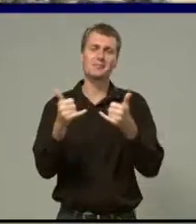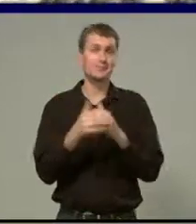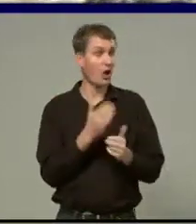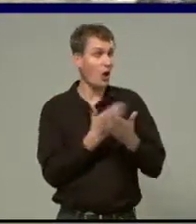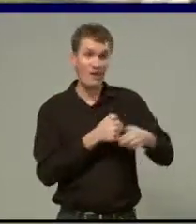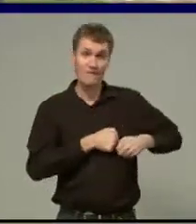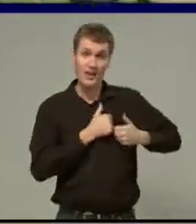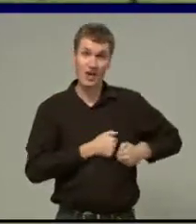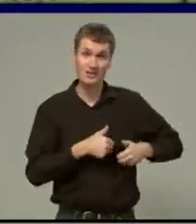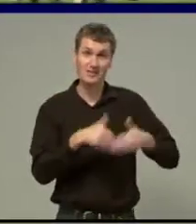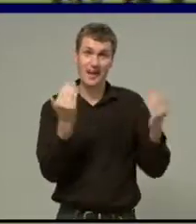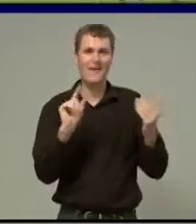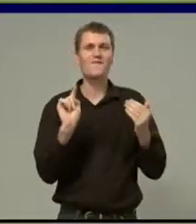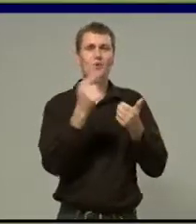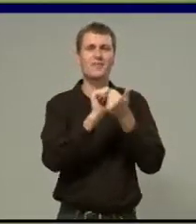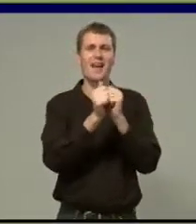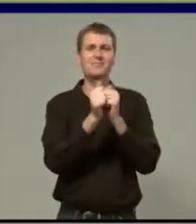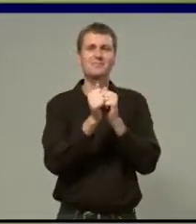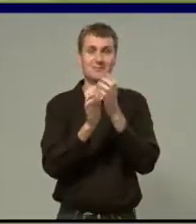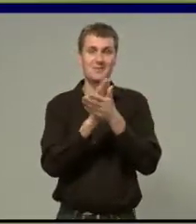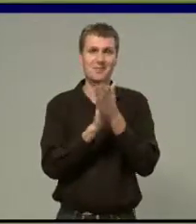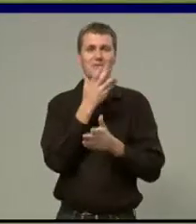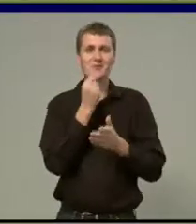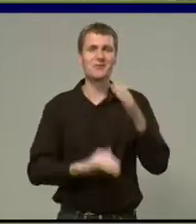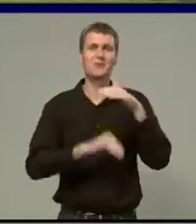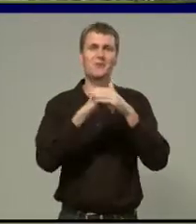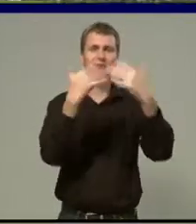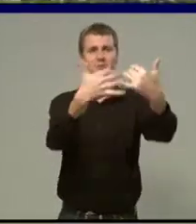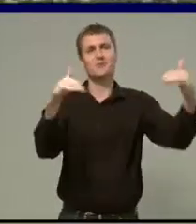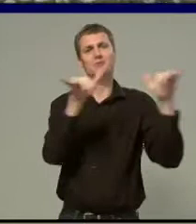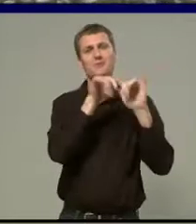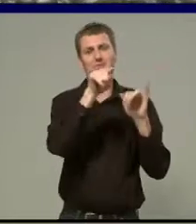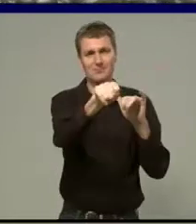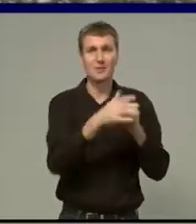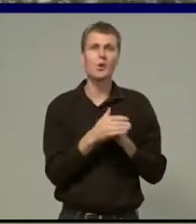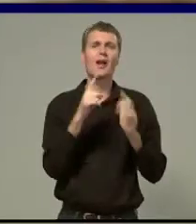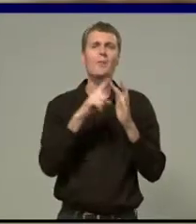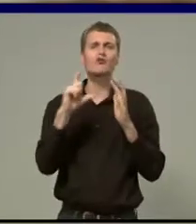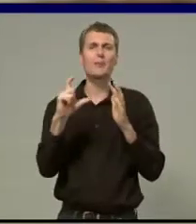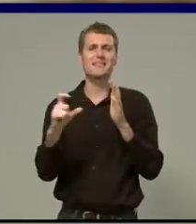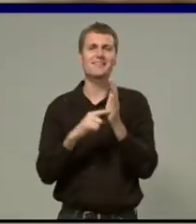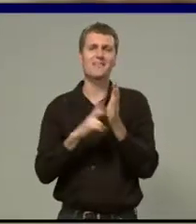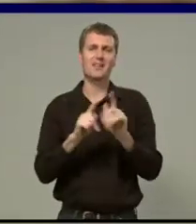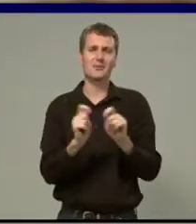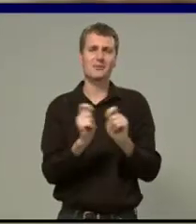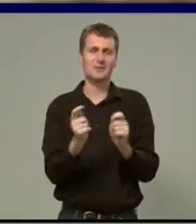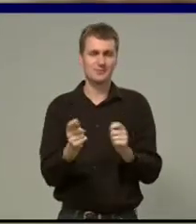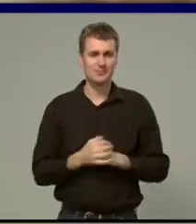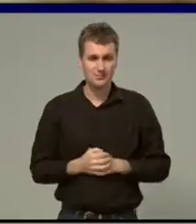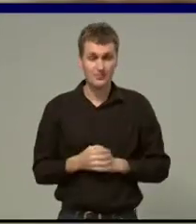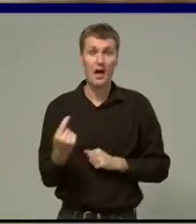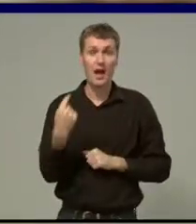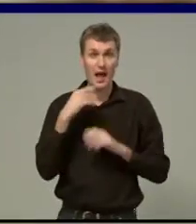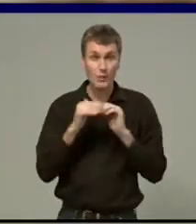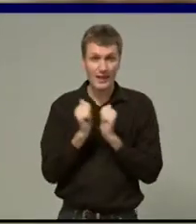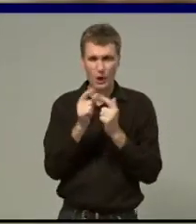Day, making use of Christchurch's new world-class facility. Emma Cropper, CTV News. A unique celebration was held last